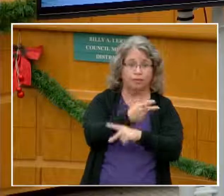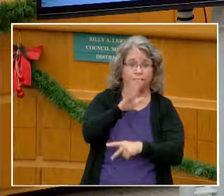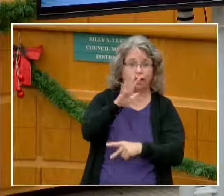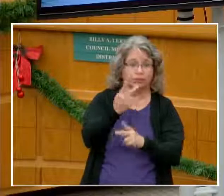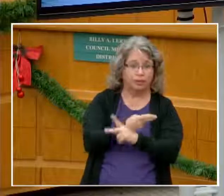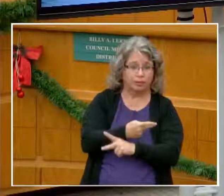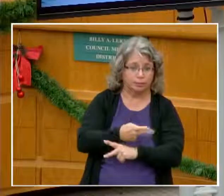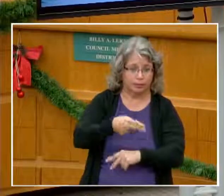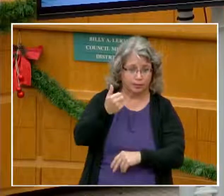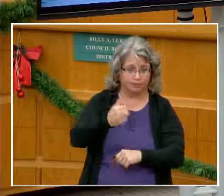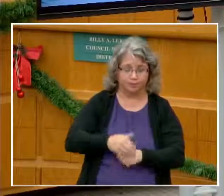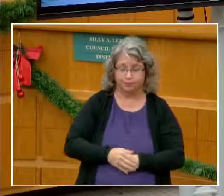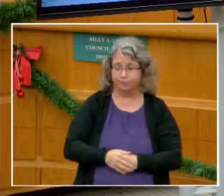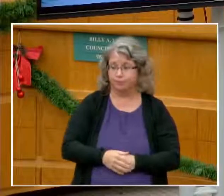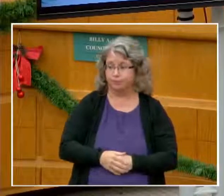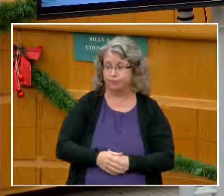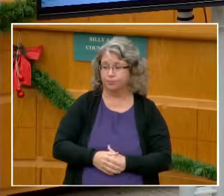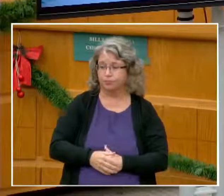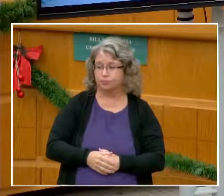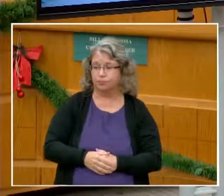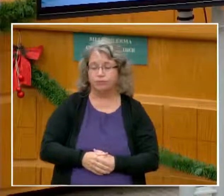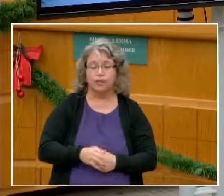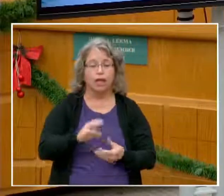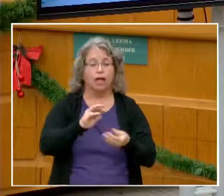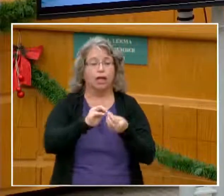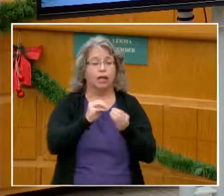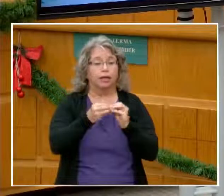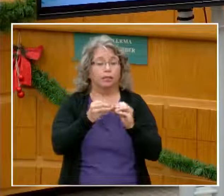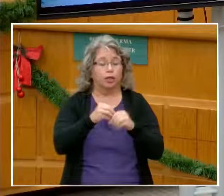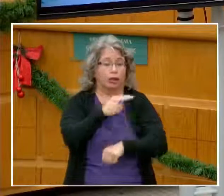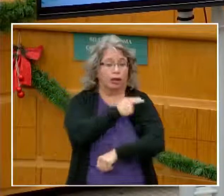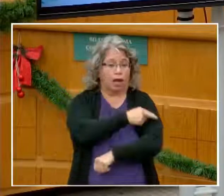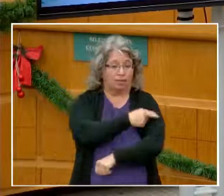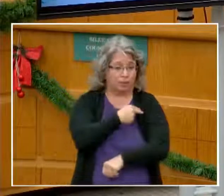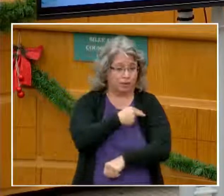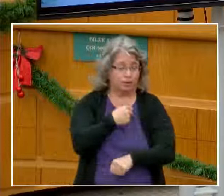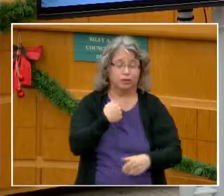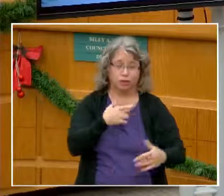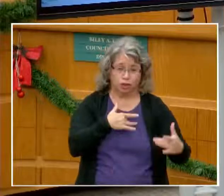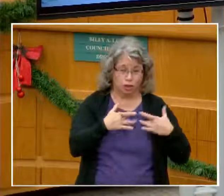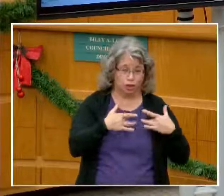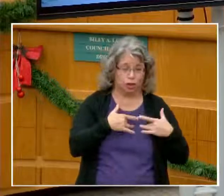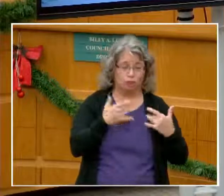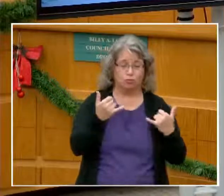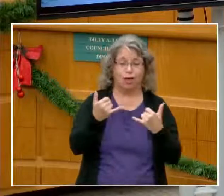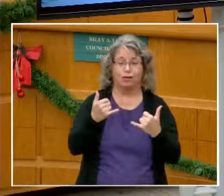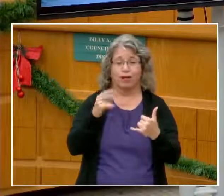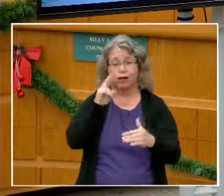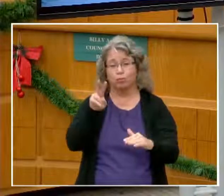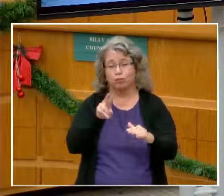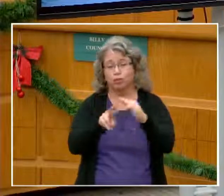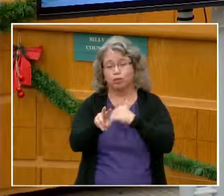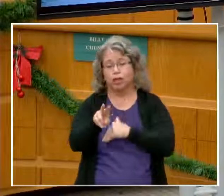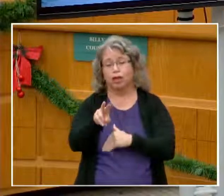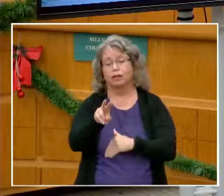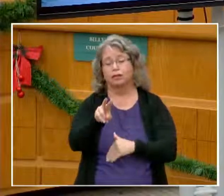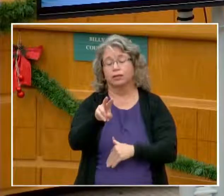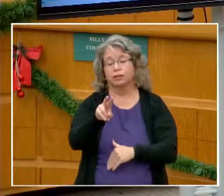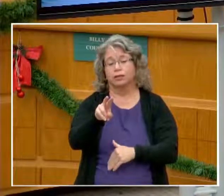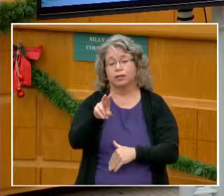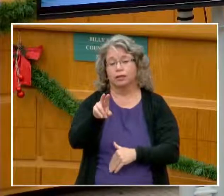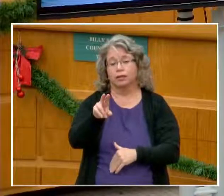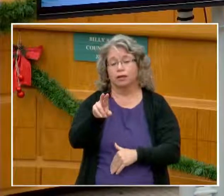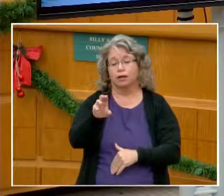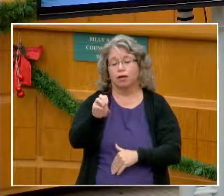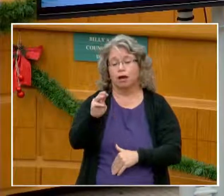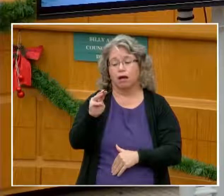really concerned about, and right now the projection is for the Omicron peak hospitalizations to be lower than the Delta peak.